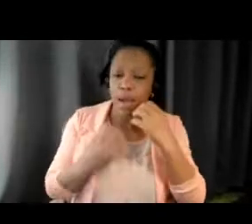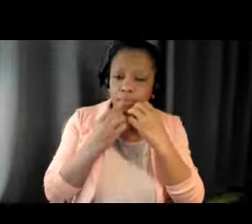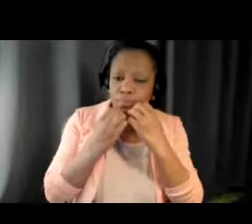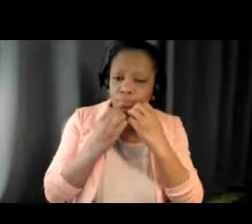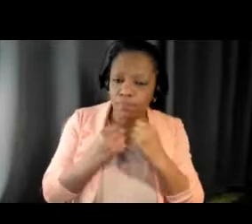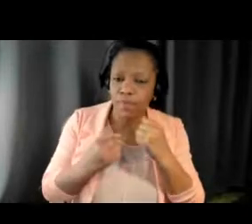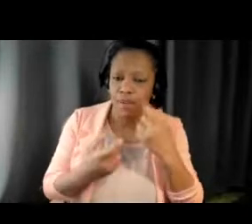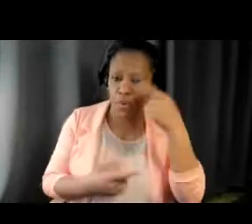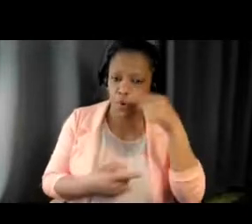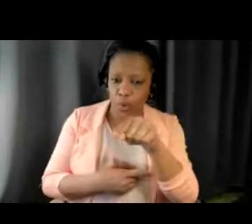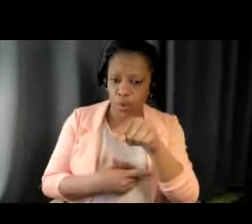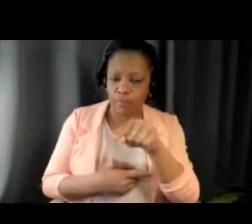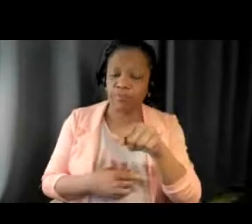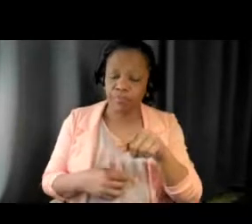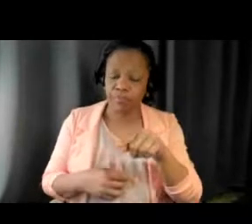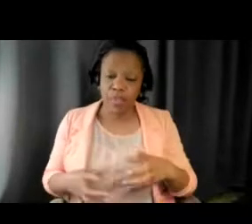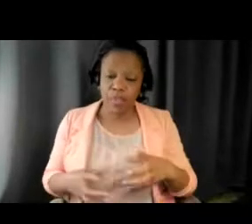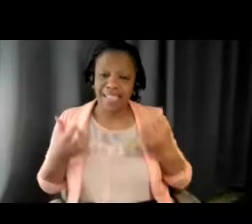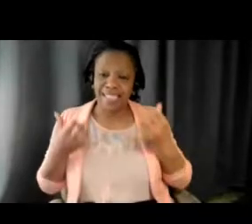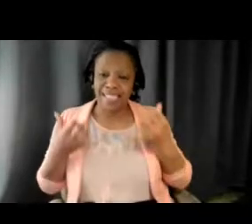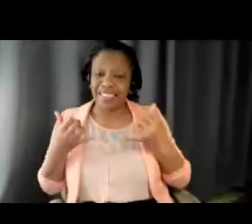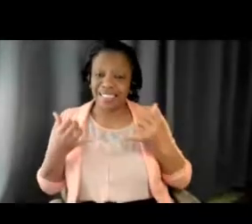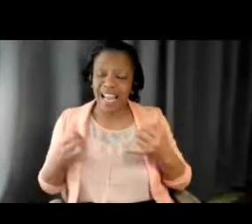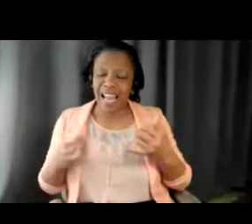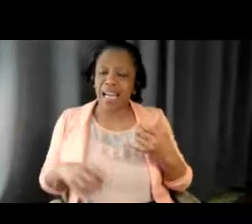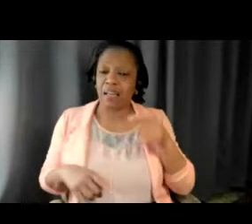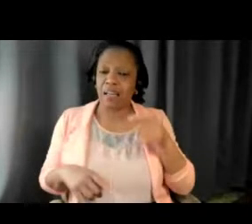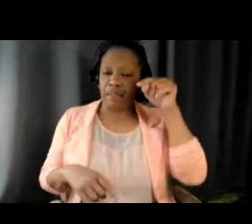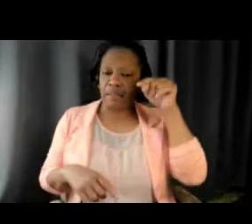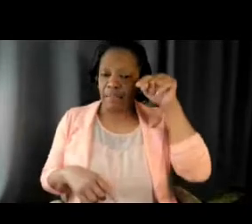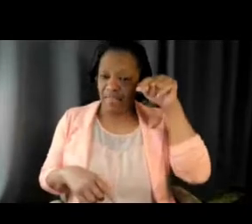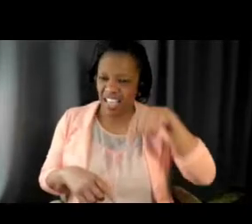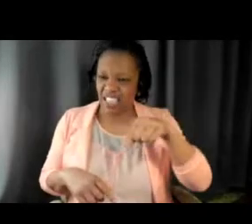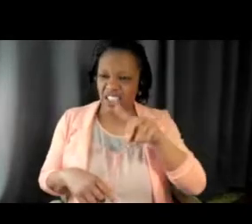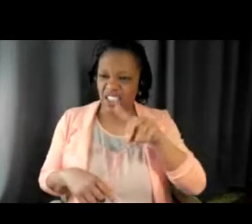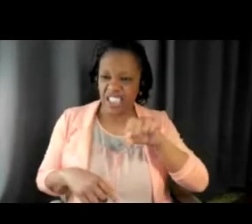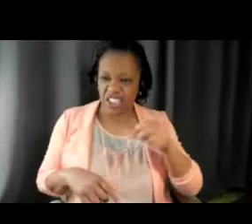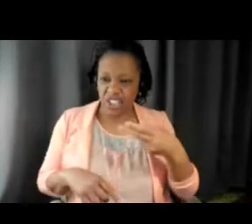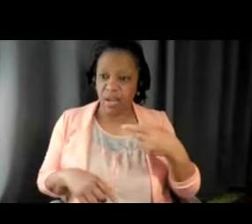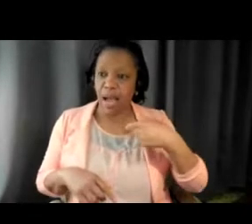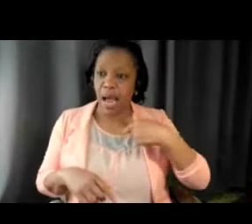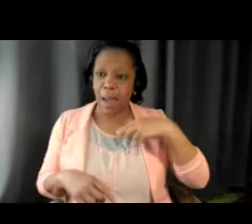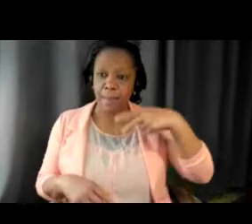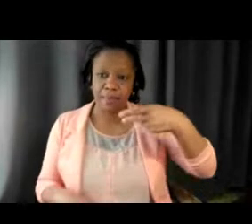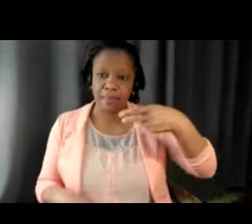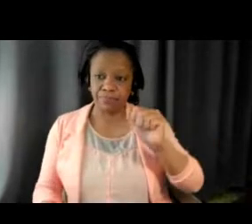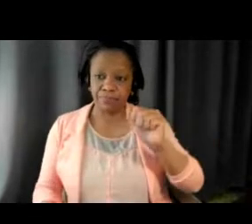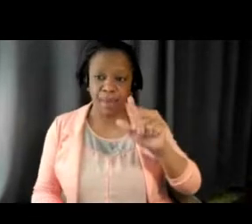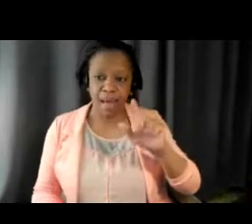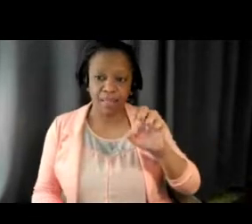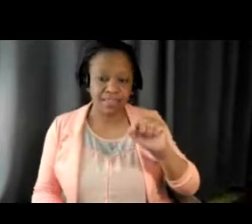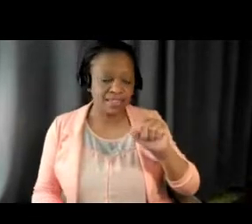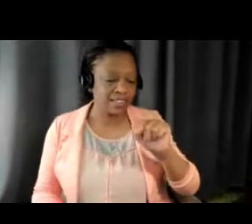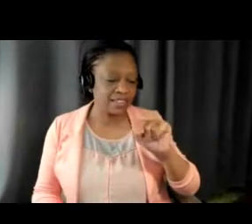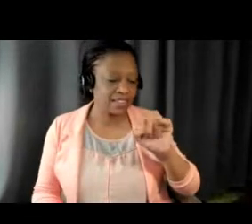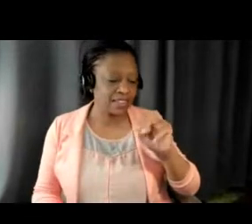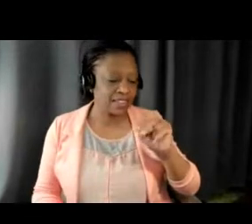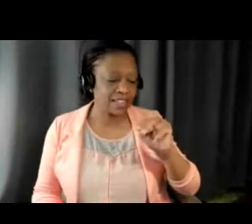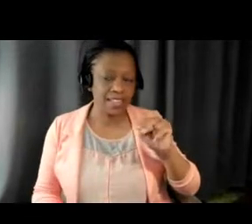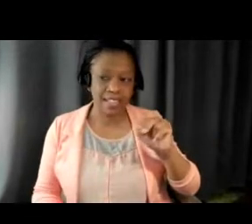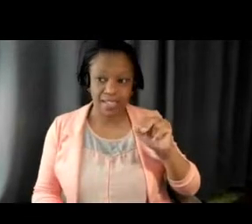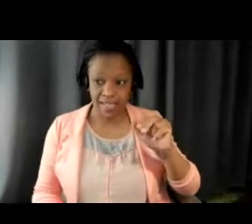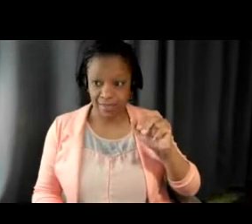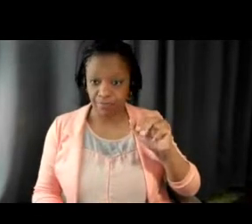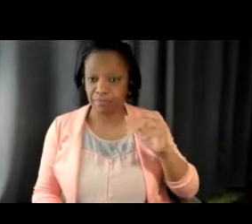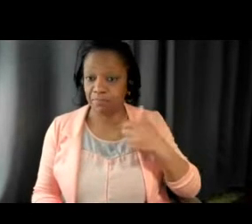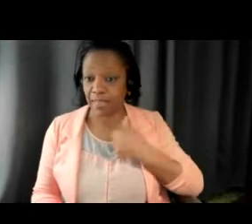I'm Palestinian, and that's also part of the history of Chicagoland, which we might also get into in terms of